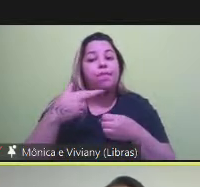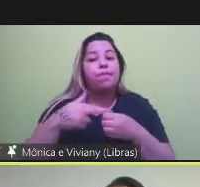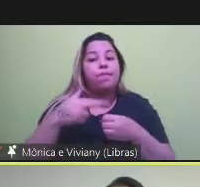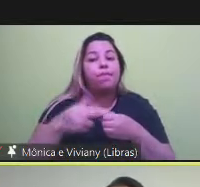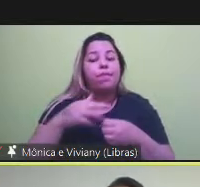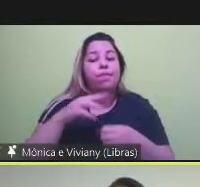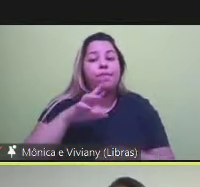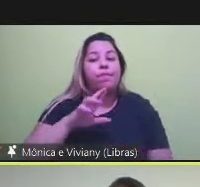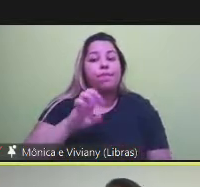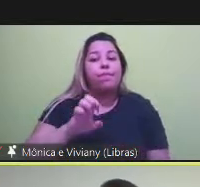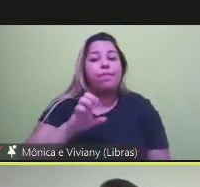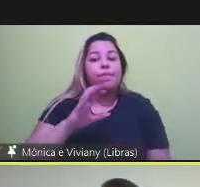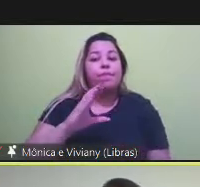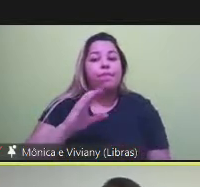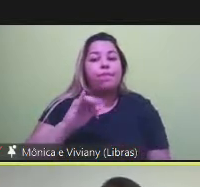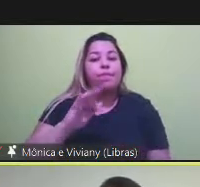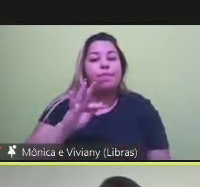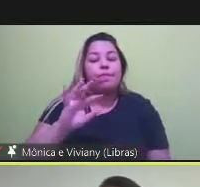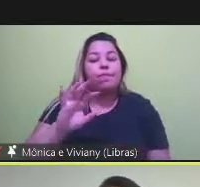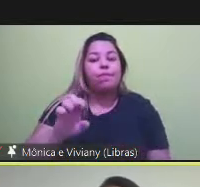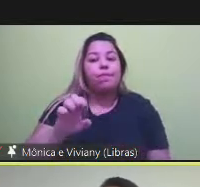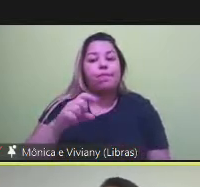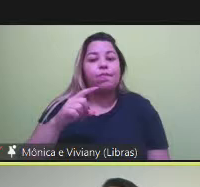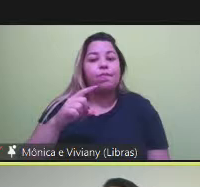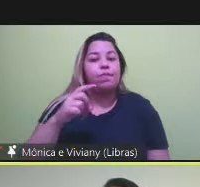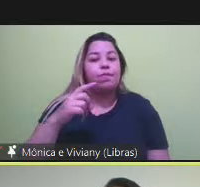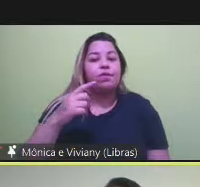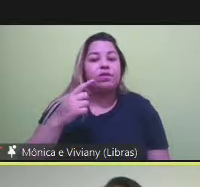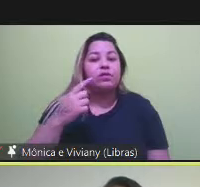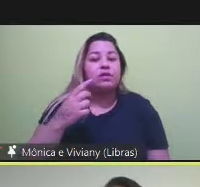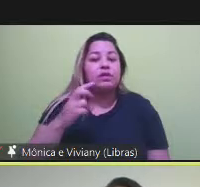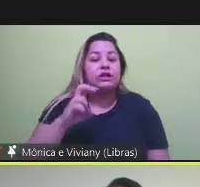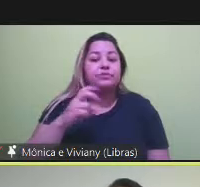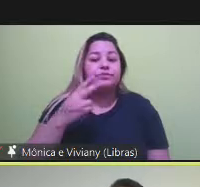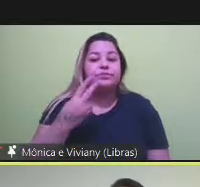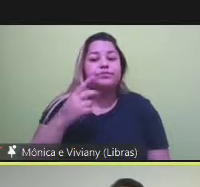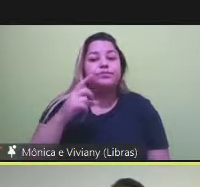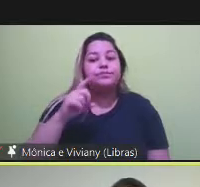It is in Recife. We have a territory of